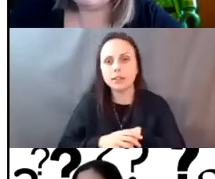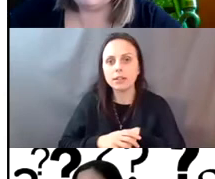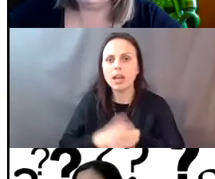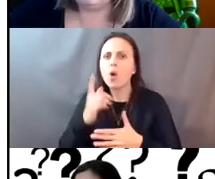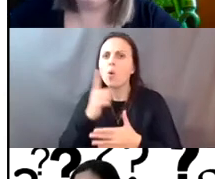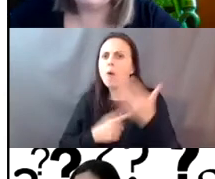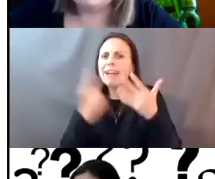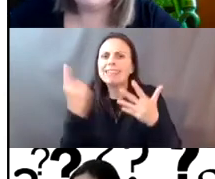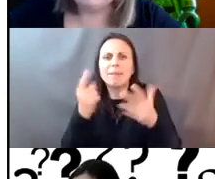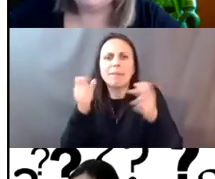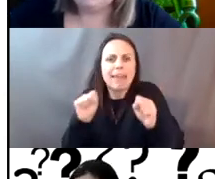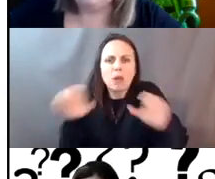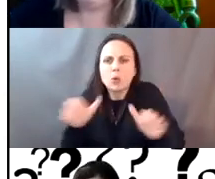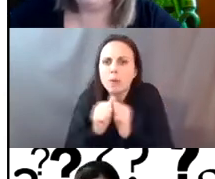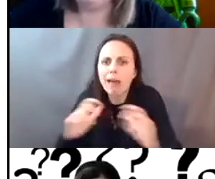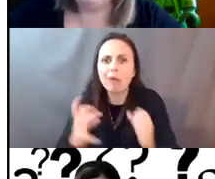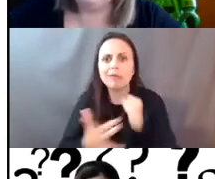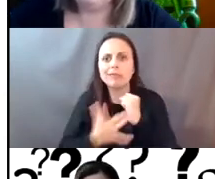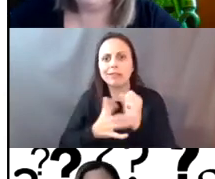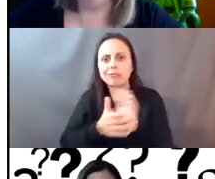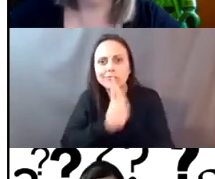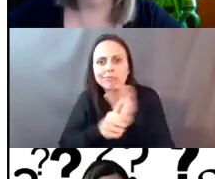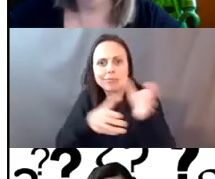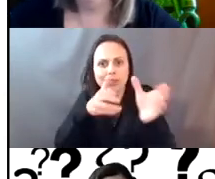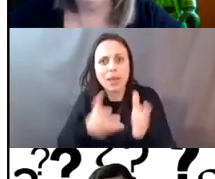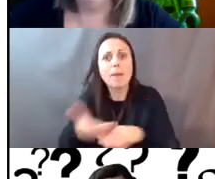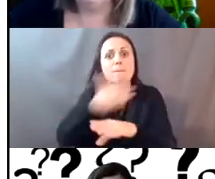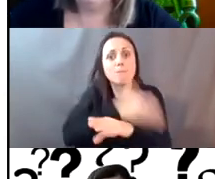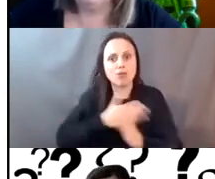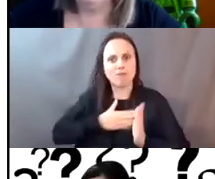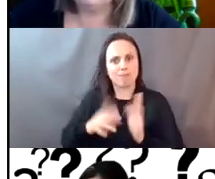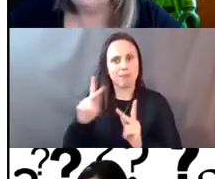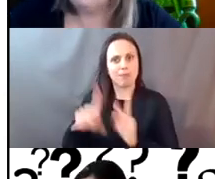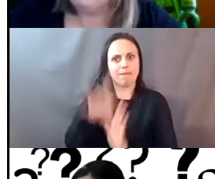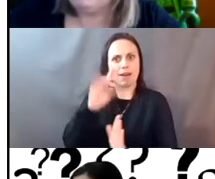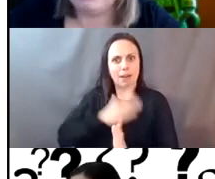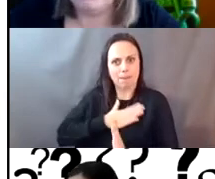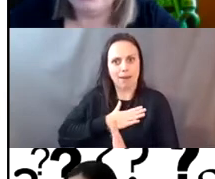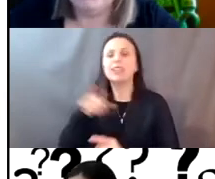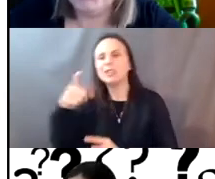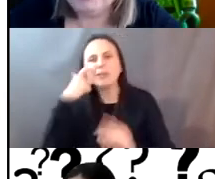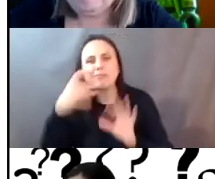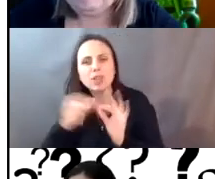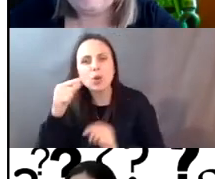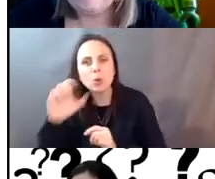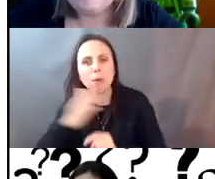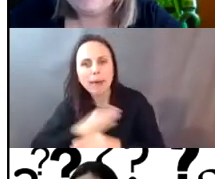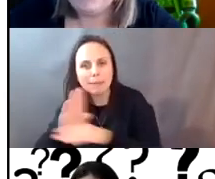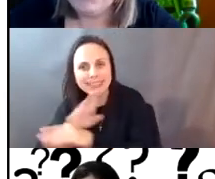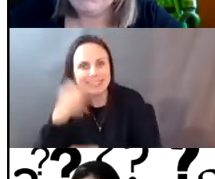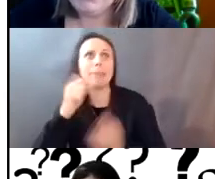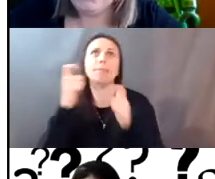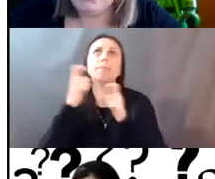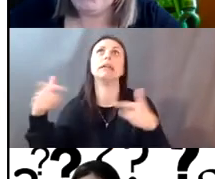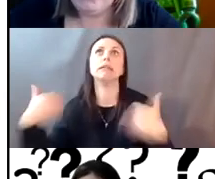do without a lot of technical expertise to improve discoverability, which I think you're saying is partly Google My Business. Yes, huge. And then I have somebody